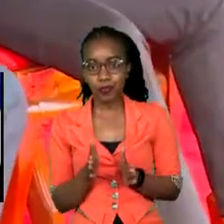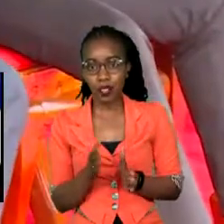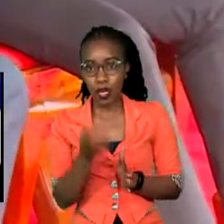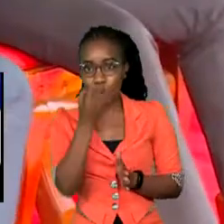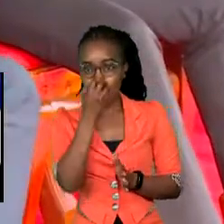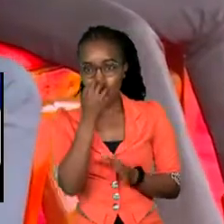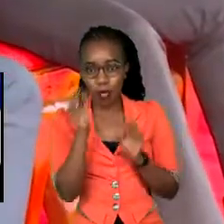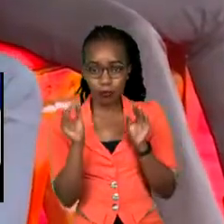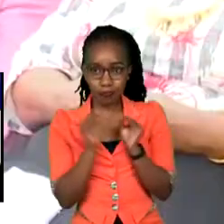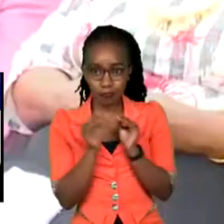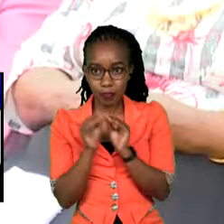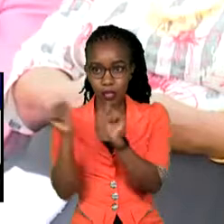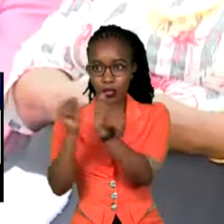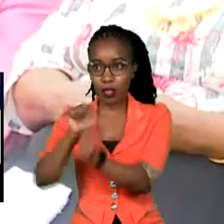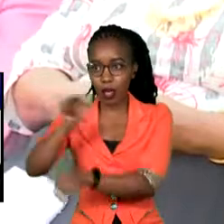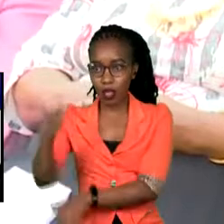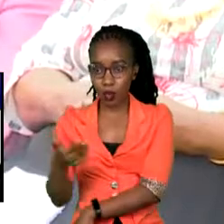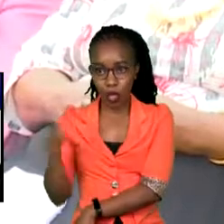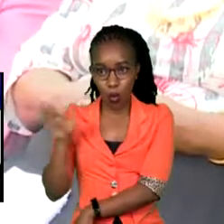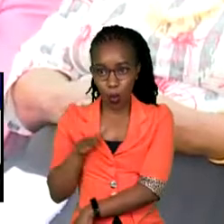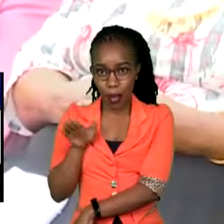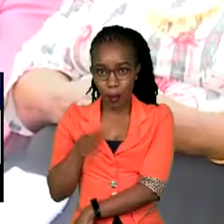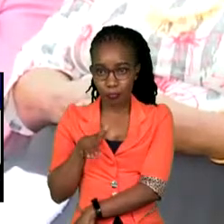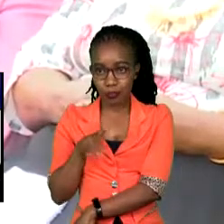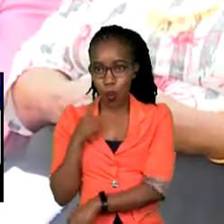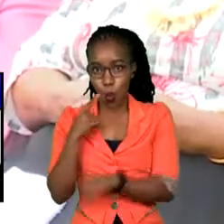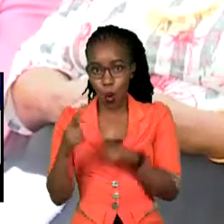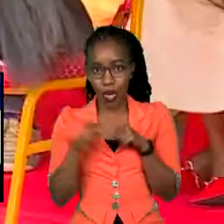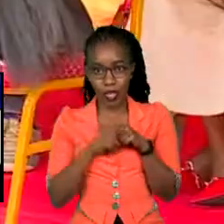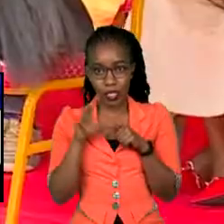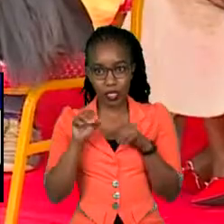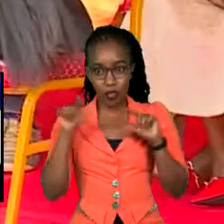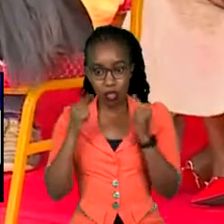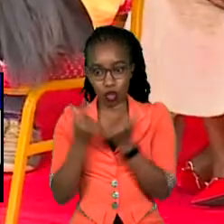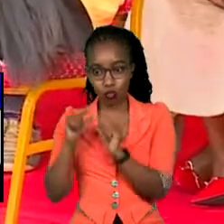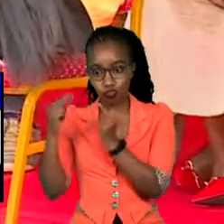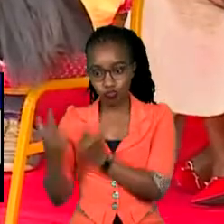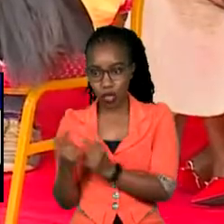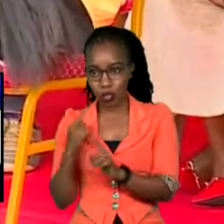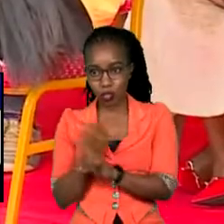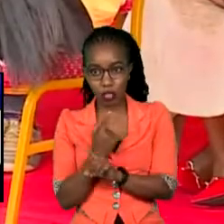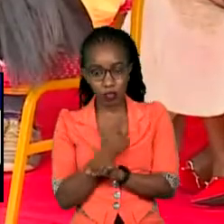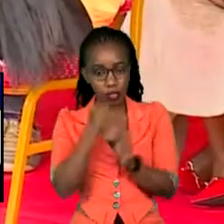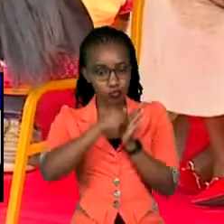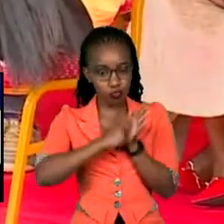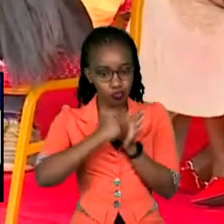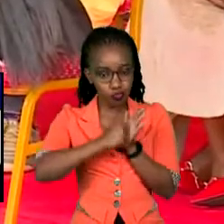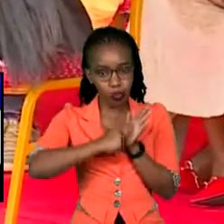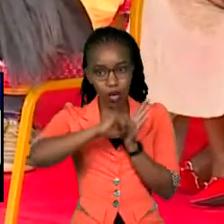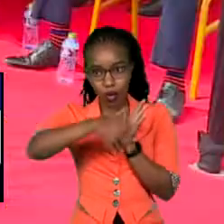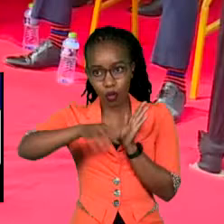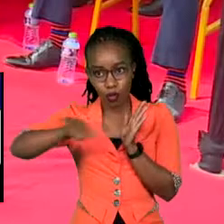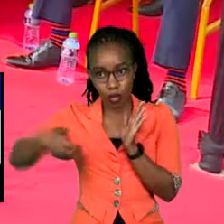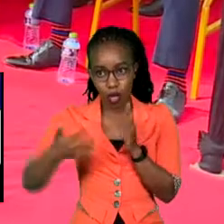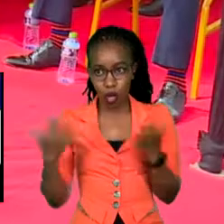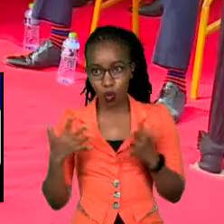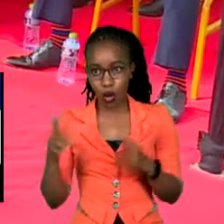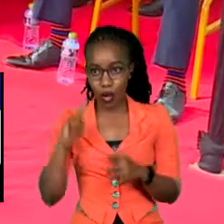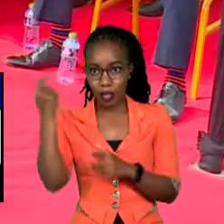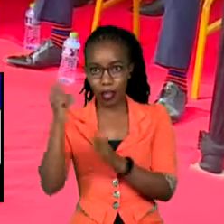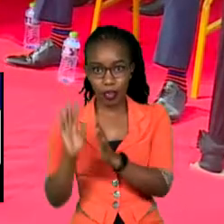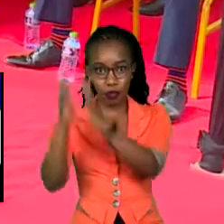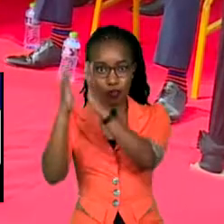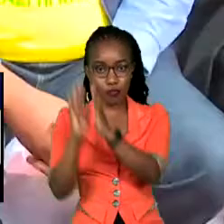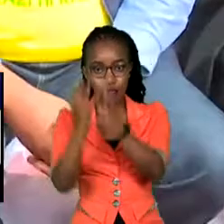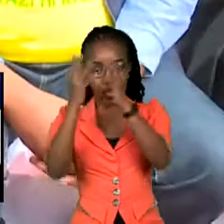met over 10,000 women drawn from 170 different groups from different KITUI constituencies at the Kenya Forestry